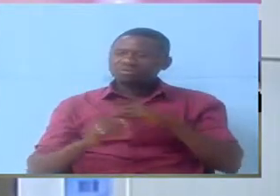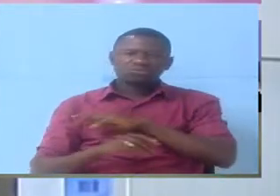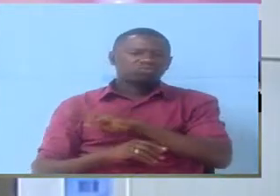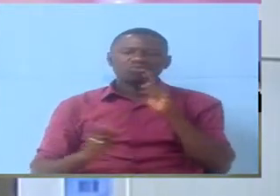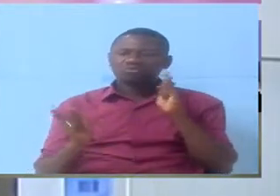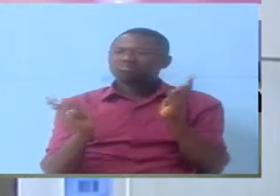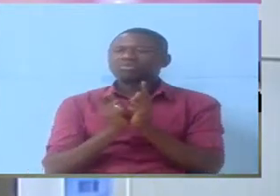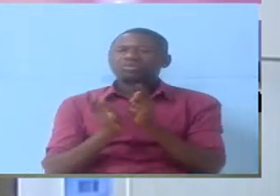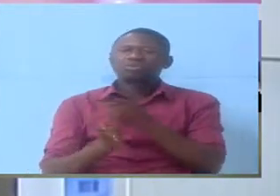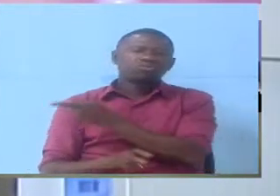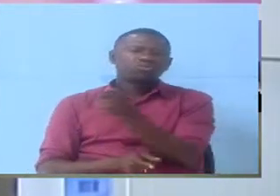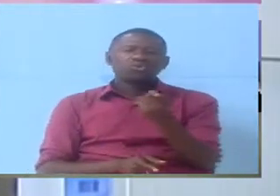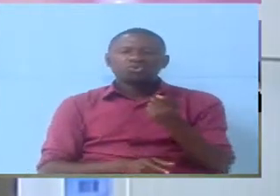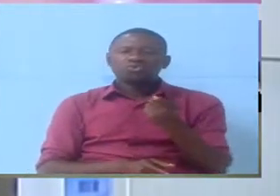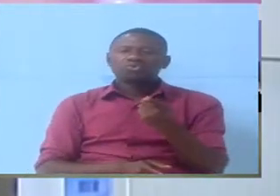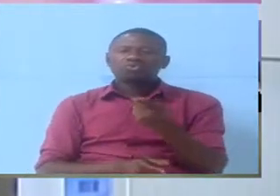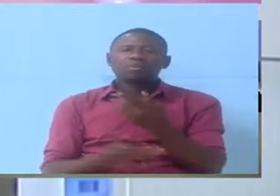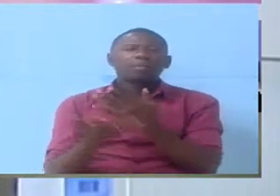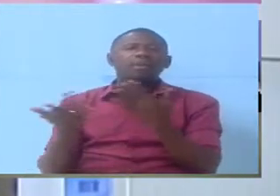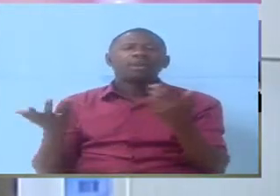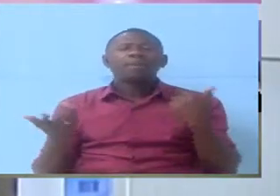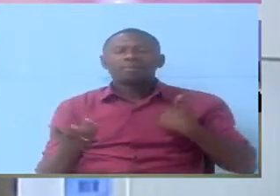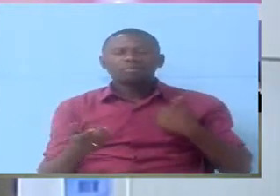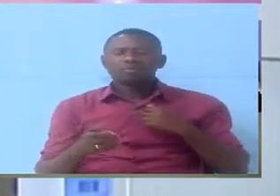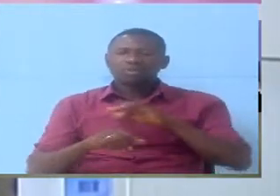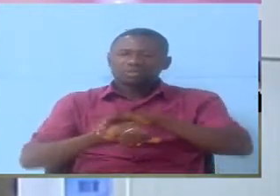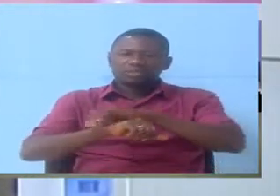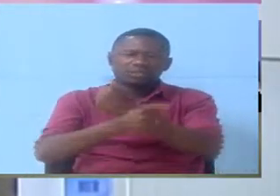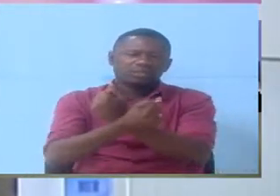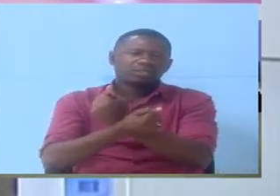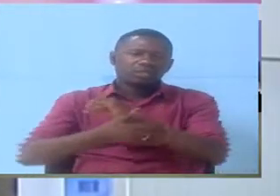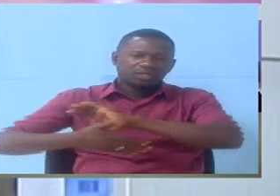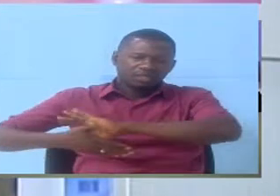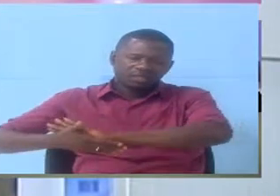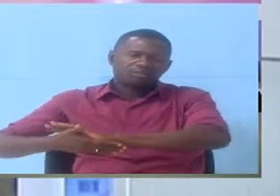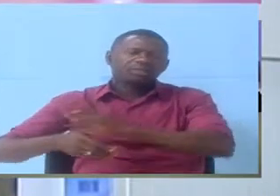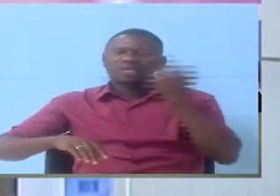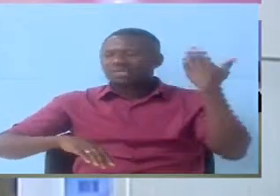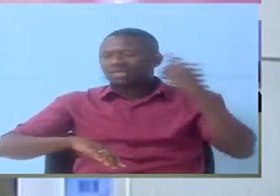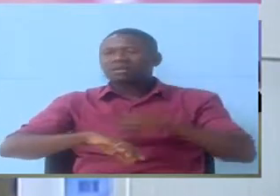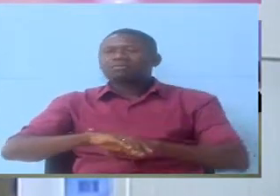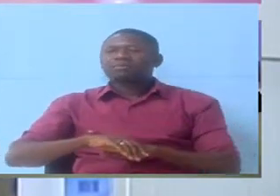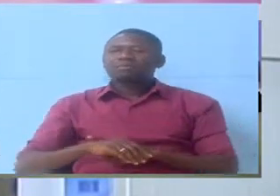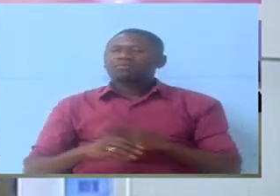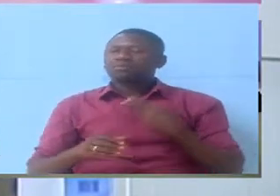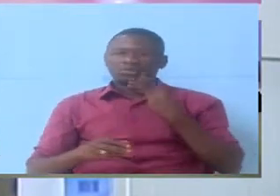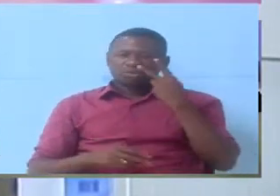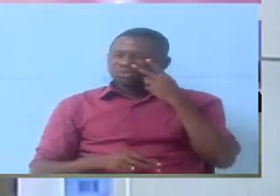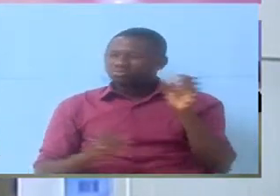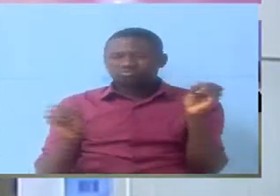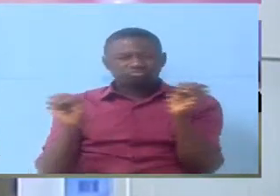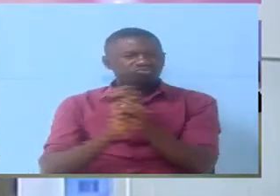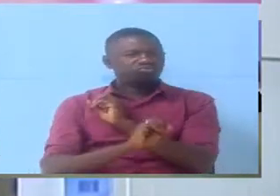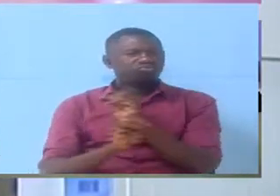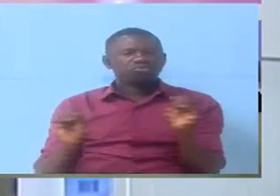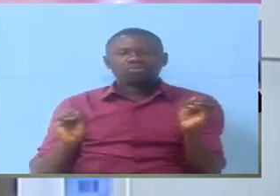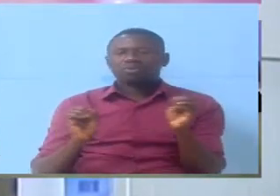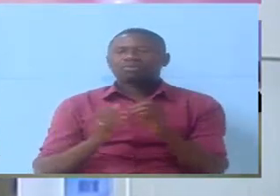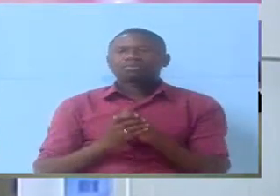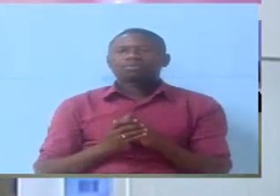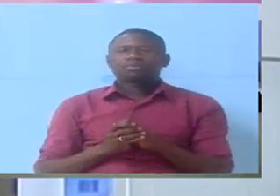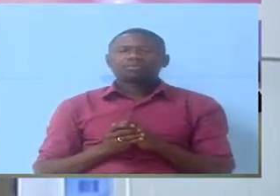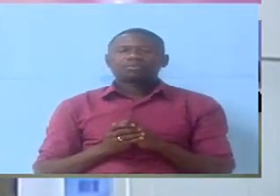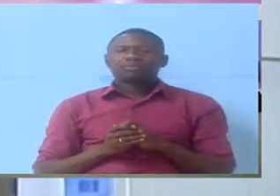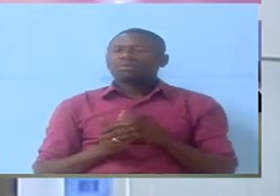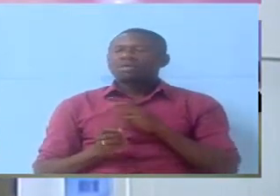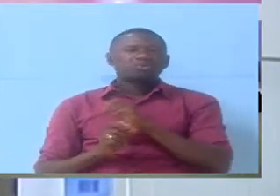during my time. Yemulu menu mutanunje watu mbije hanik mo killing metraje. I didn't see anybody. Mamu mondinje. Neither did